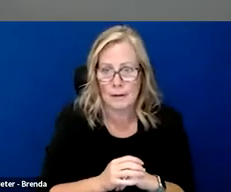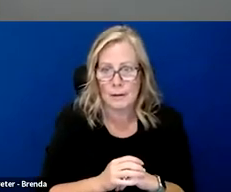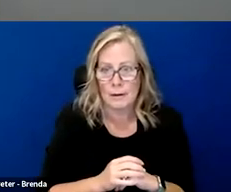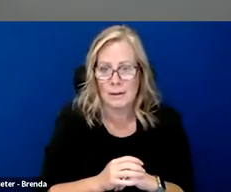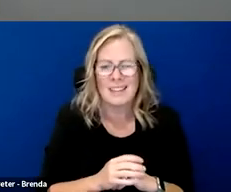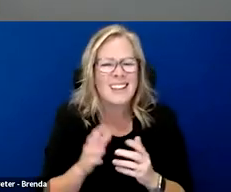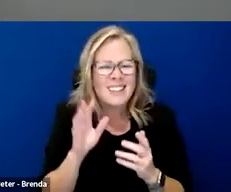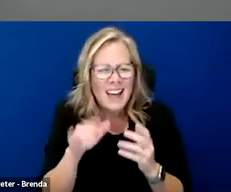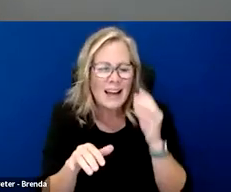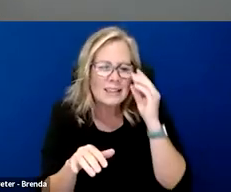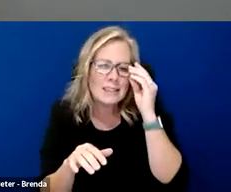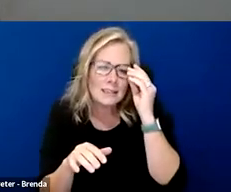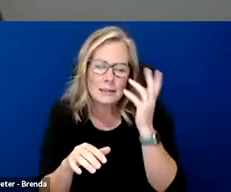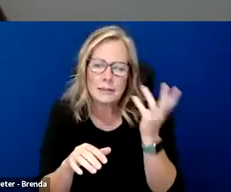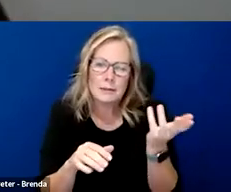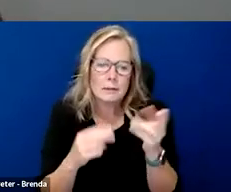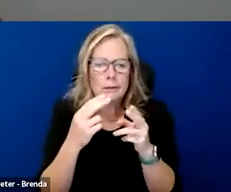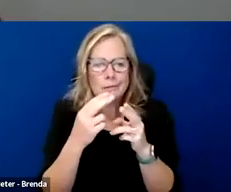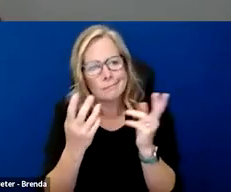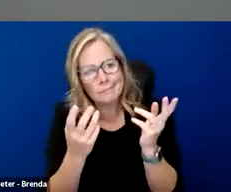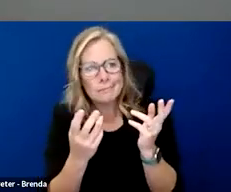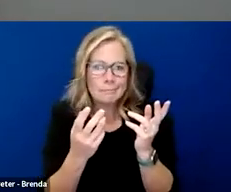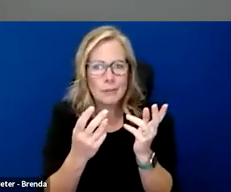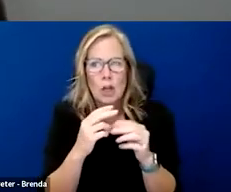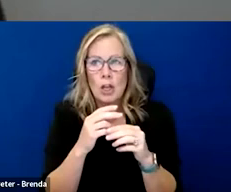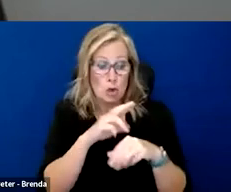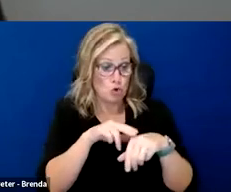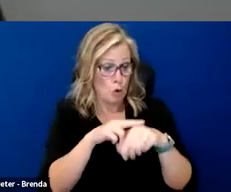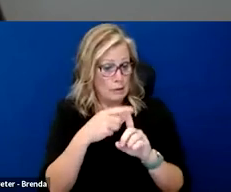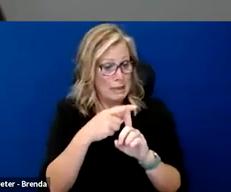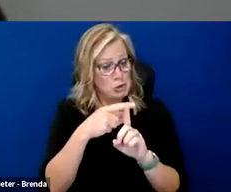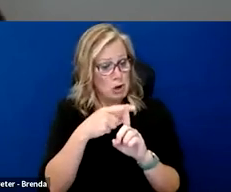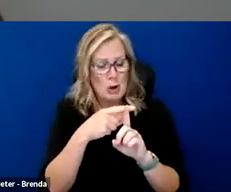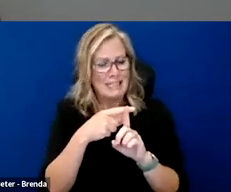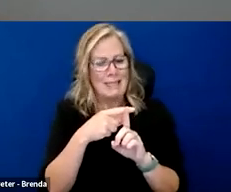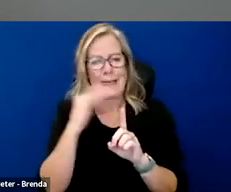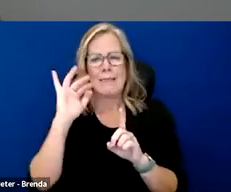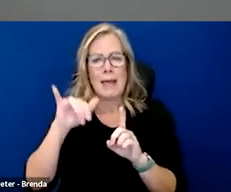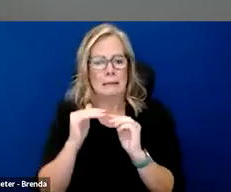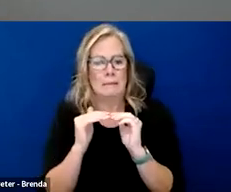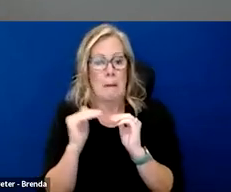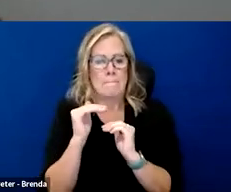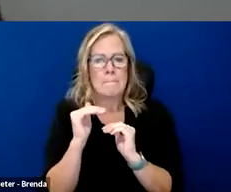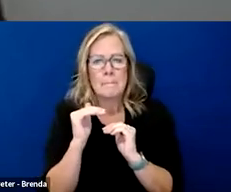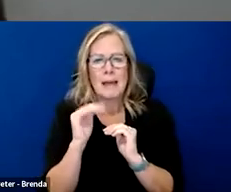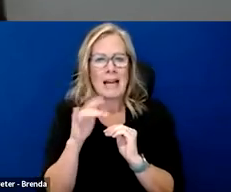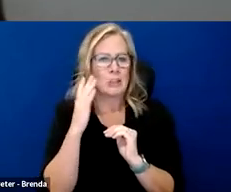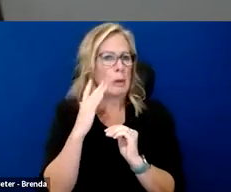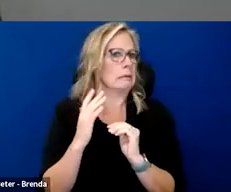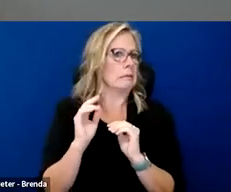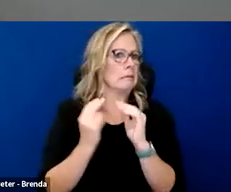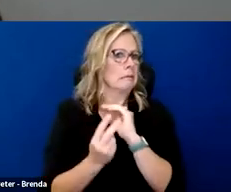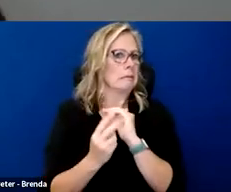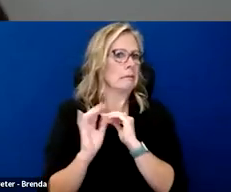And that's considered higher than seasonal norms, and it's when we want to start taking action. And then an extreme